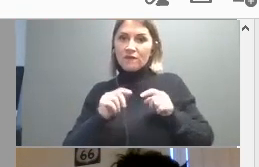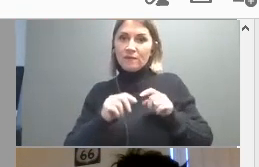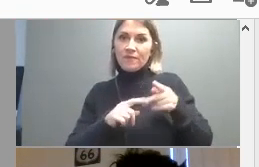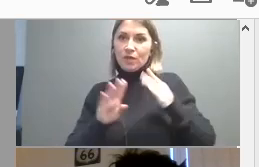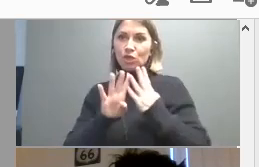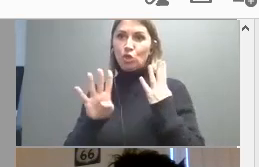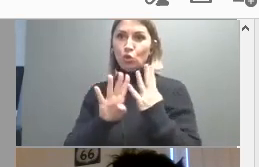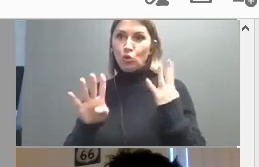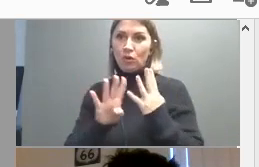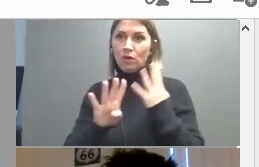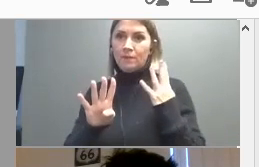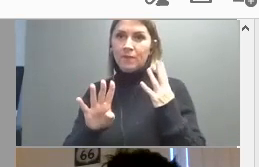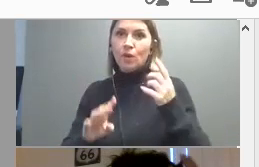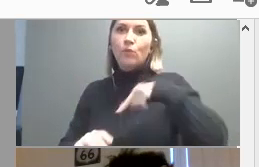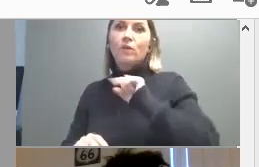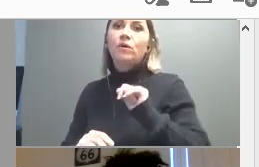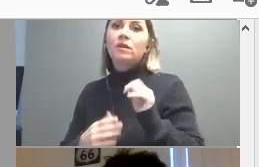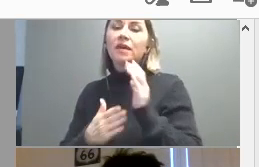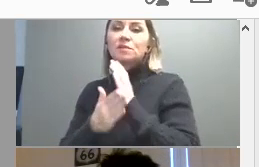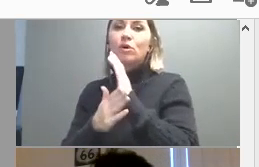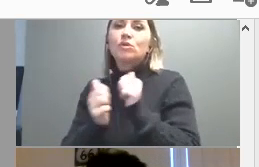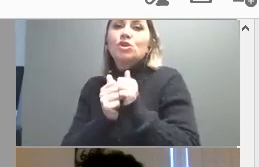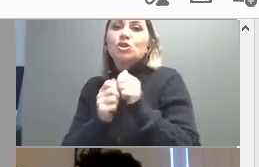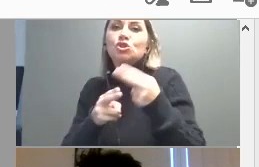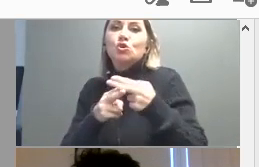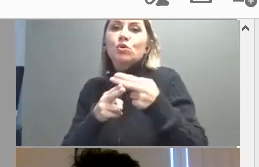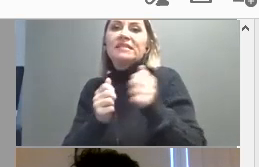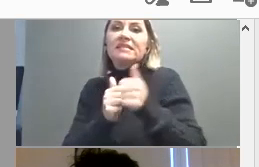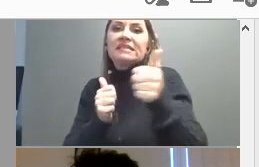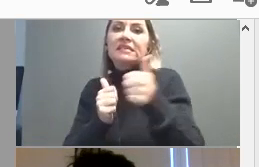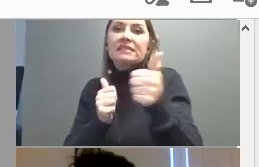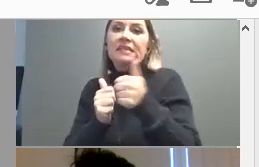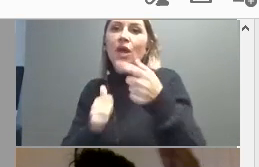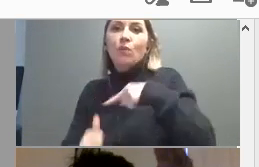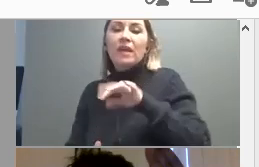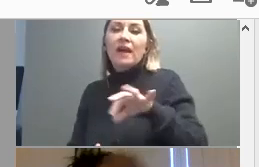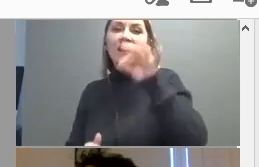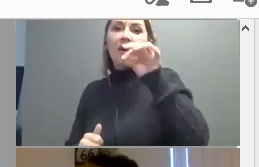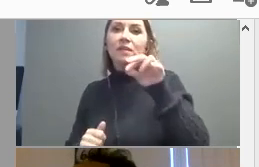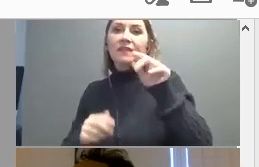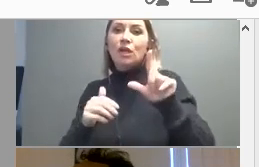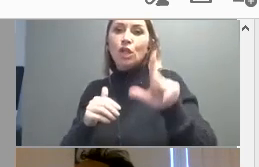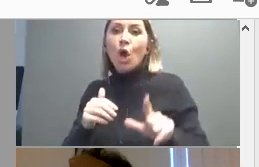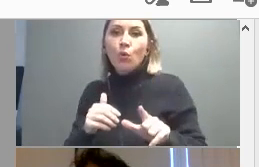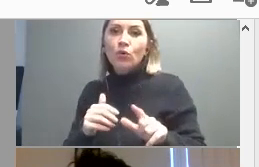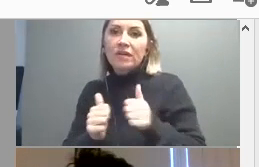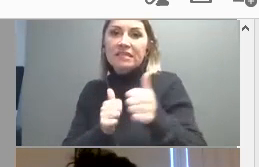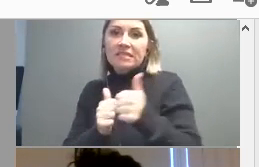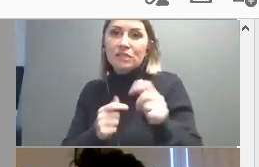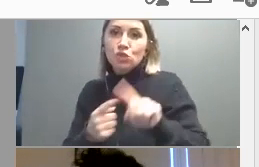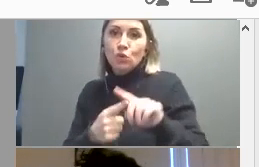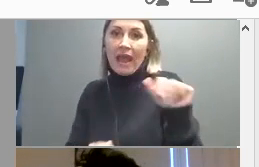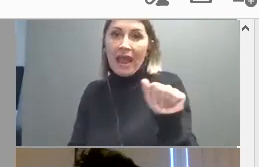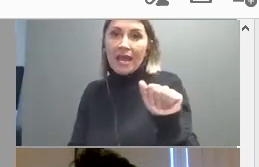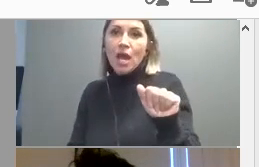we are always going to explore it with the shortest distance. And since we have found a lower distance to A, we are guaranteed to look at